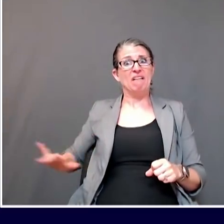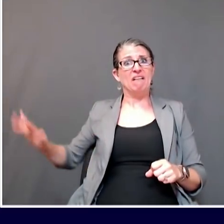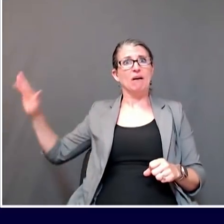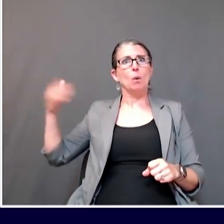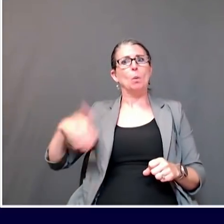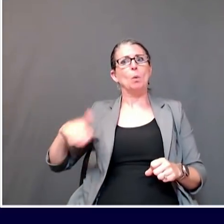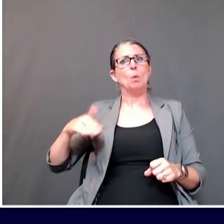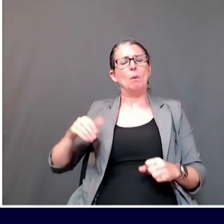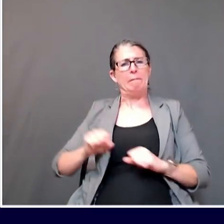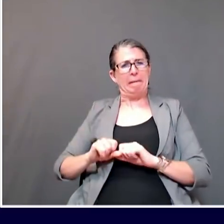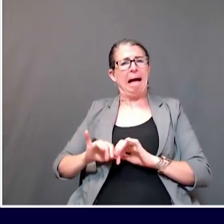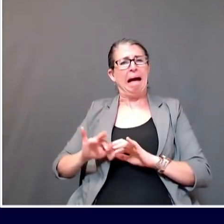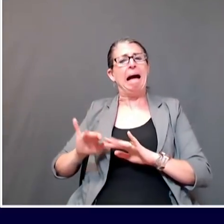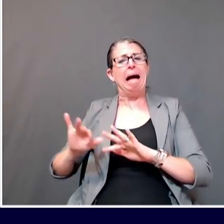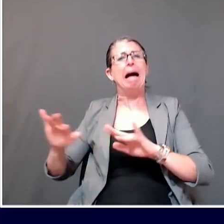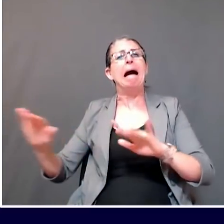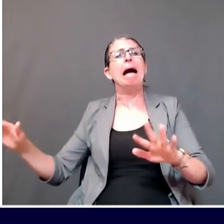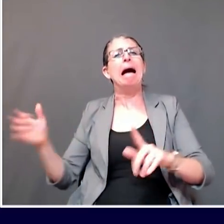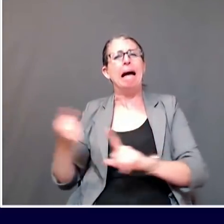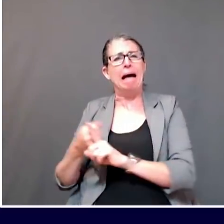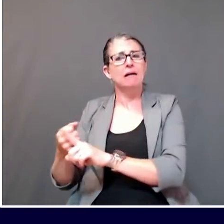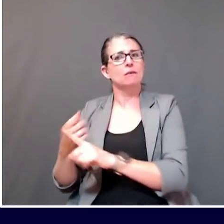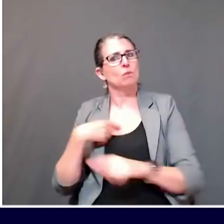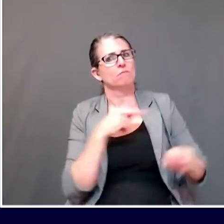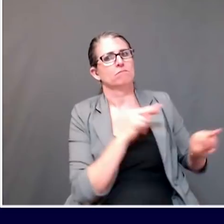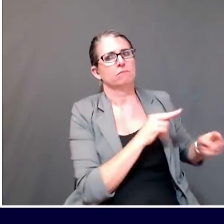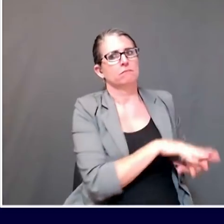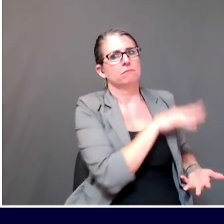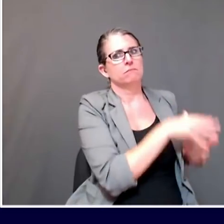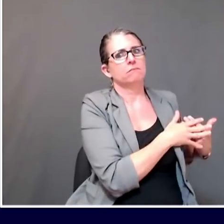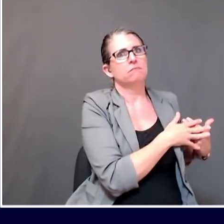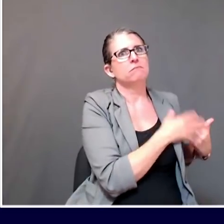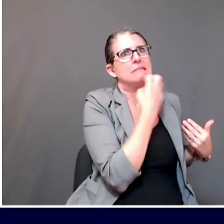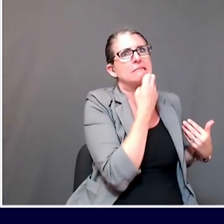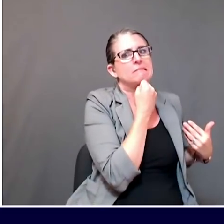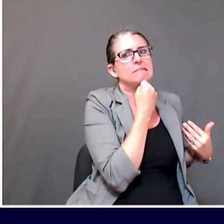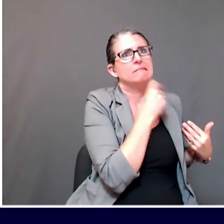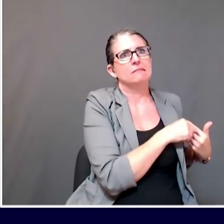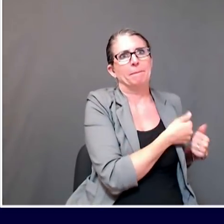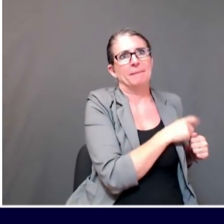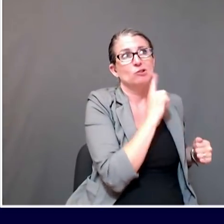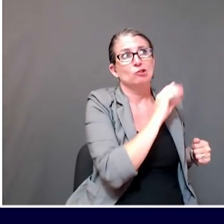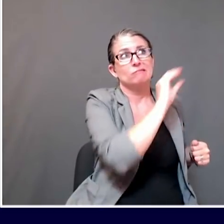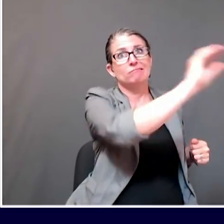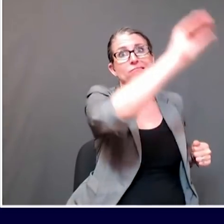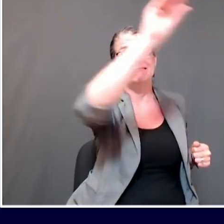sites, with the capacity expansion at the state lab, we really can meet the needs of people in Maine.